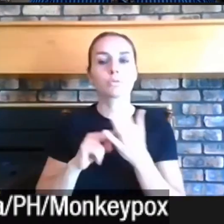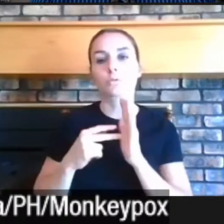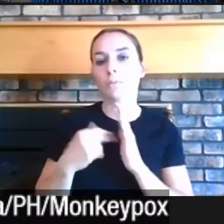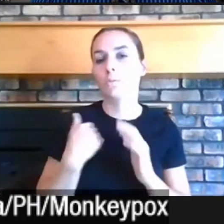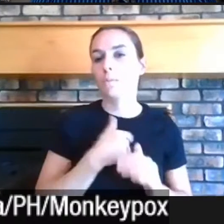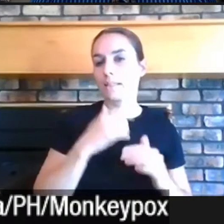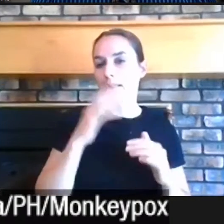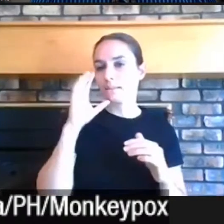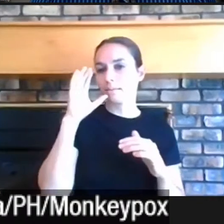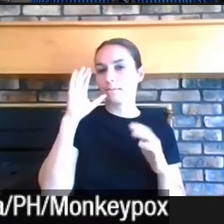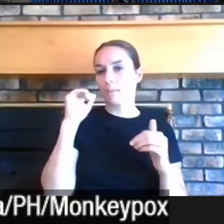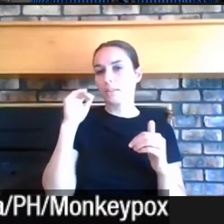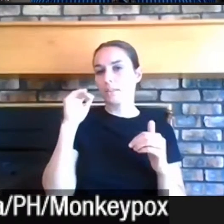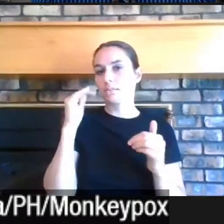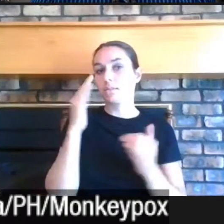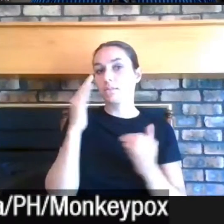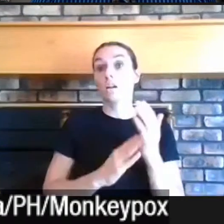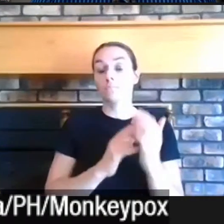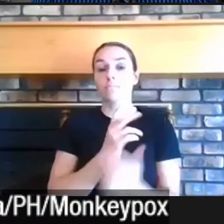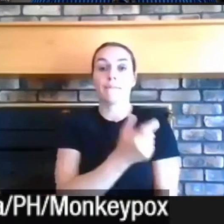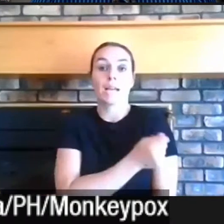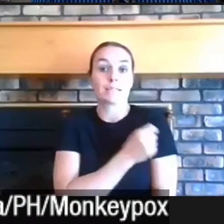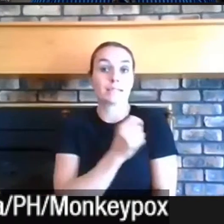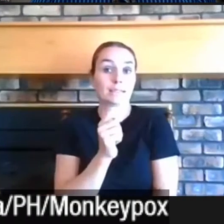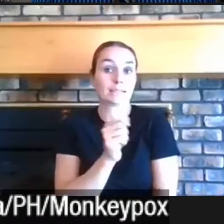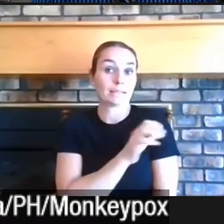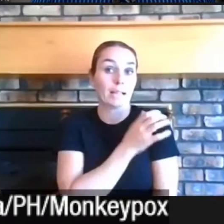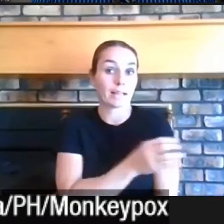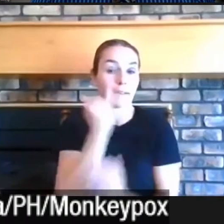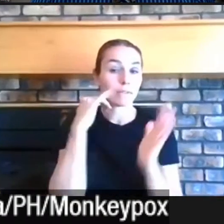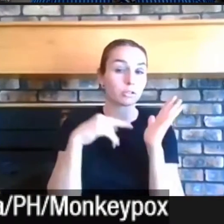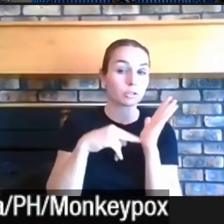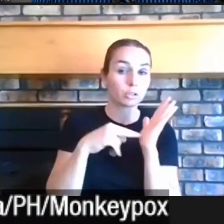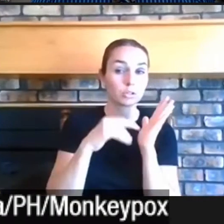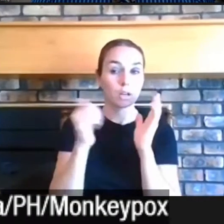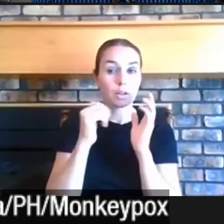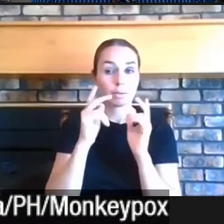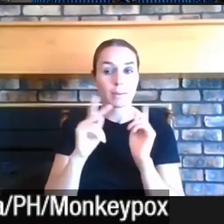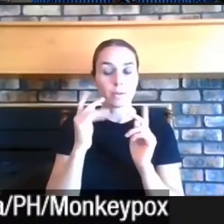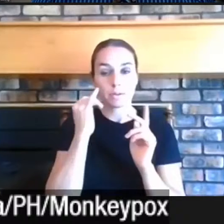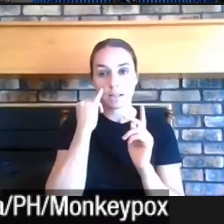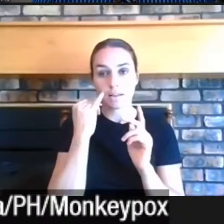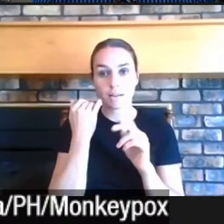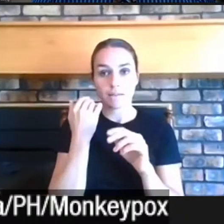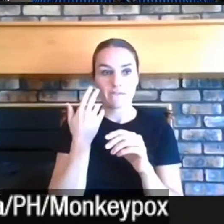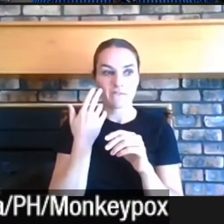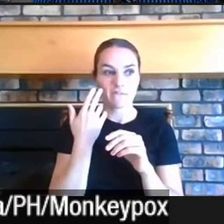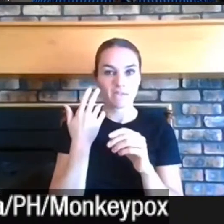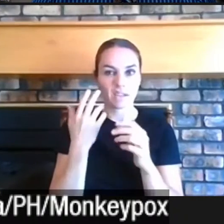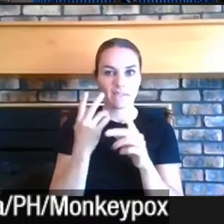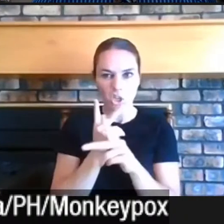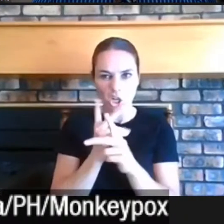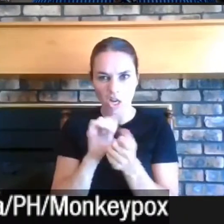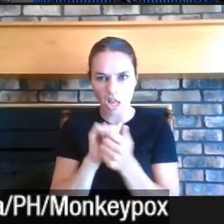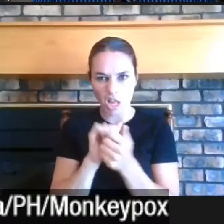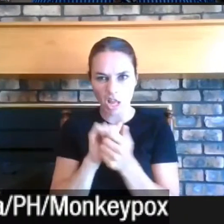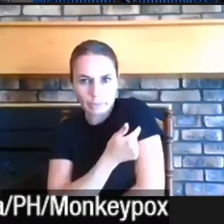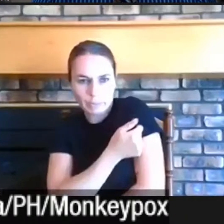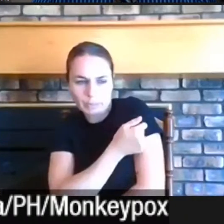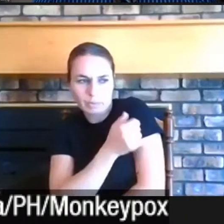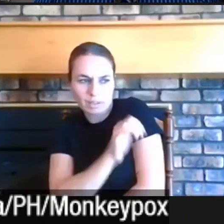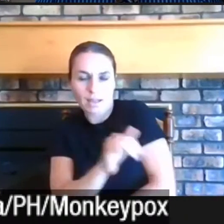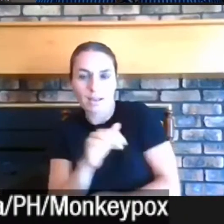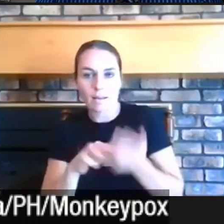vaccine clinics where our providers, our nurses and others are using this technique, that it may go a little slower. So we're just in the process of